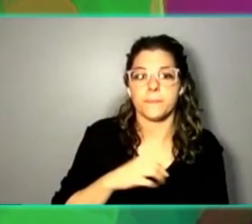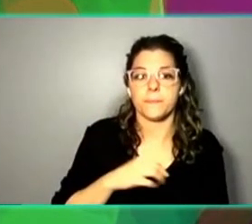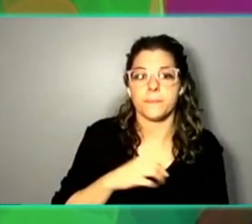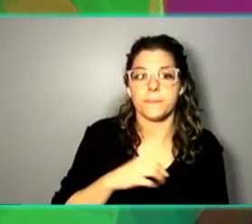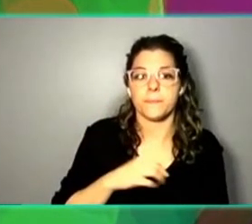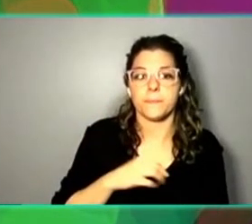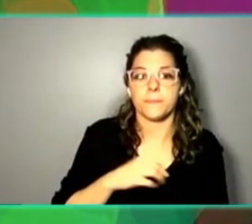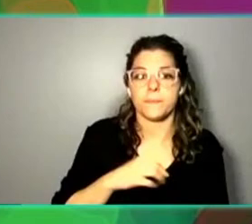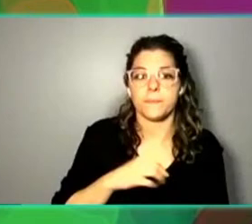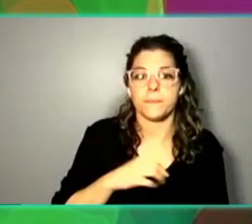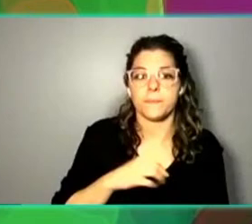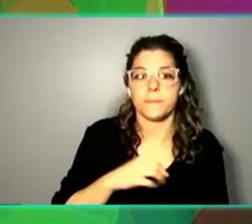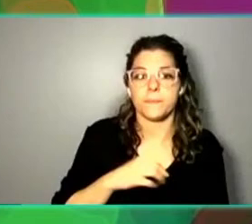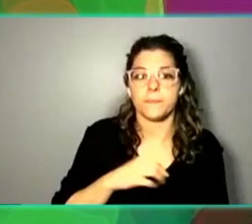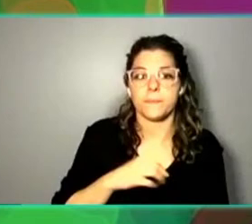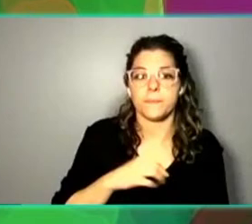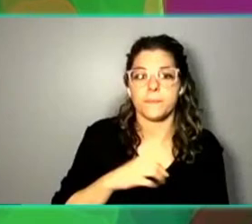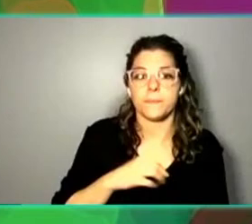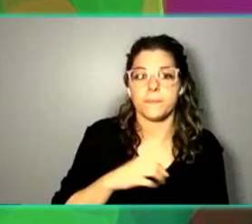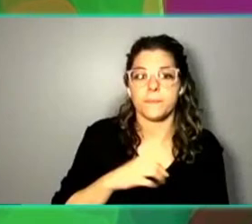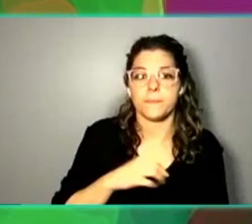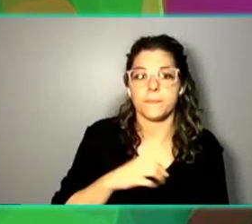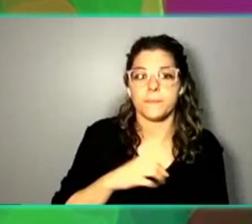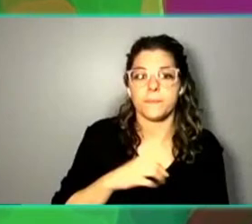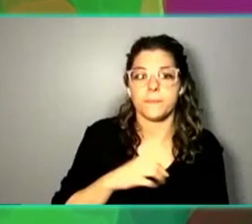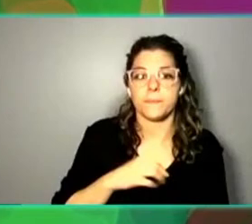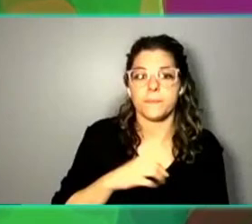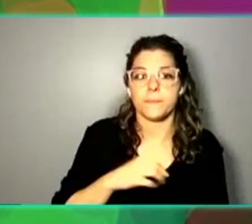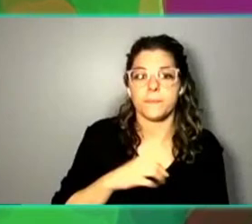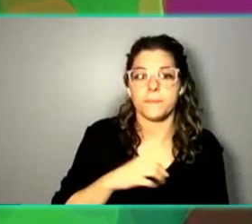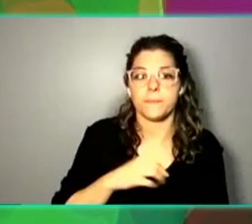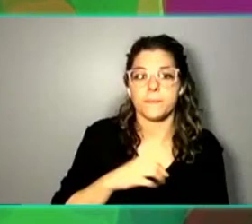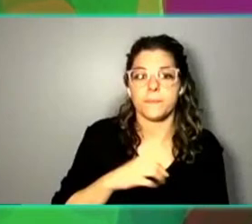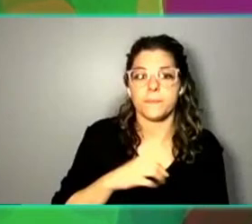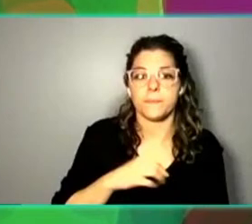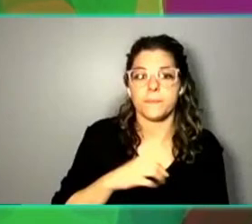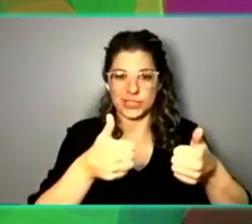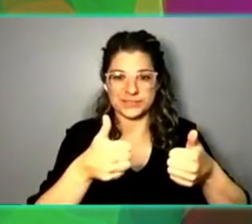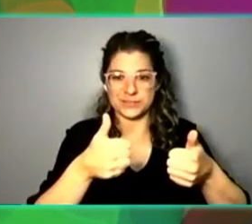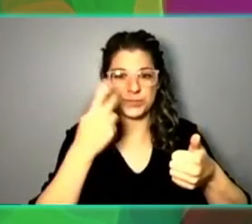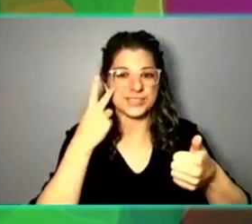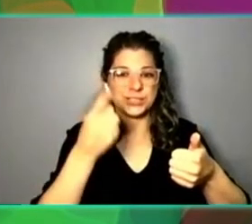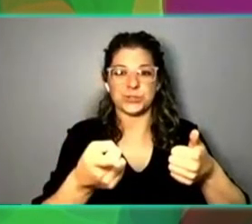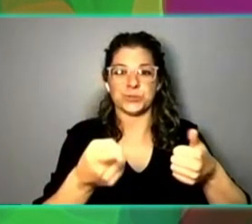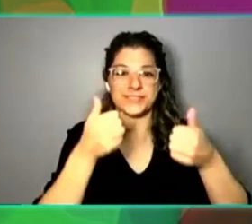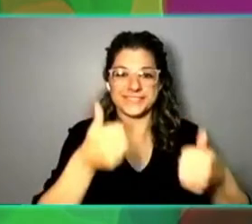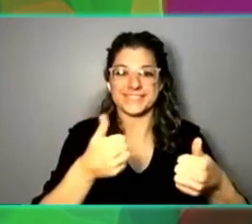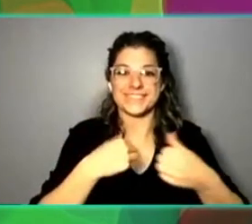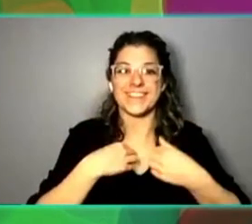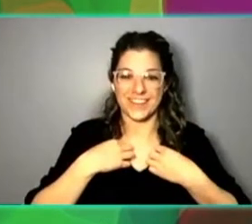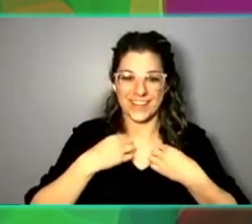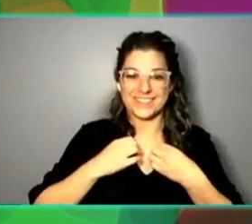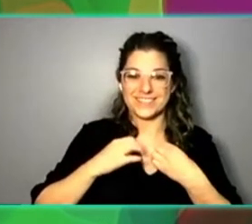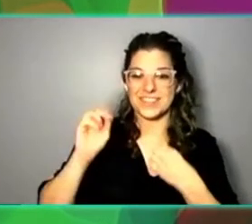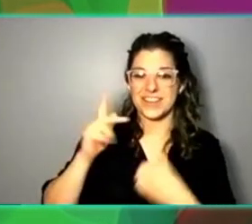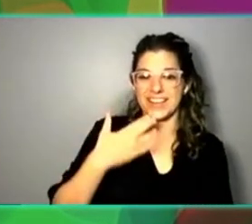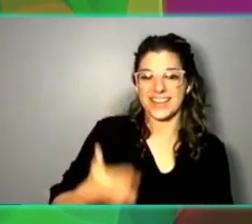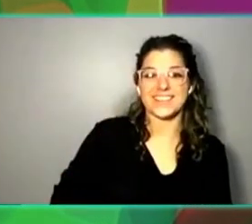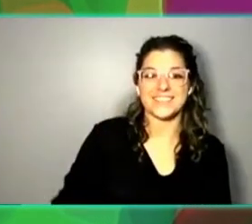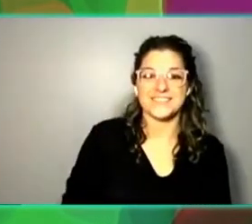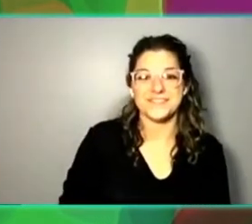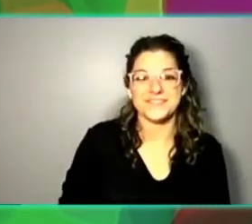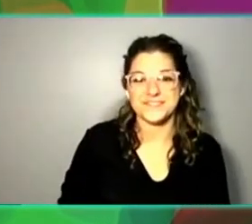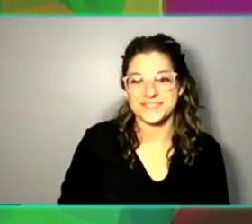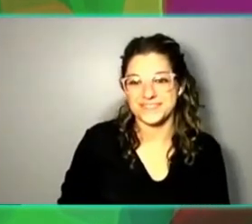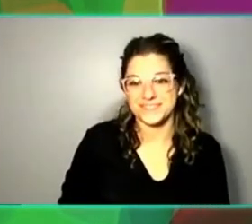Back. Okay, sorry, there's a technical difficulties. Okay, we see you. Okay, we're good.